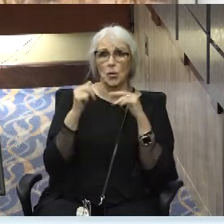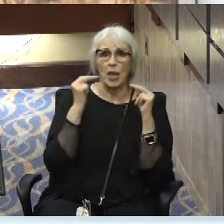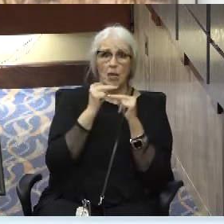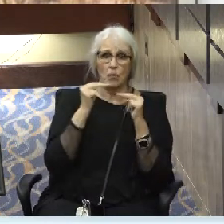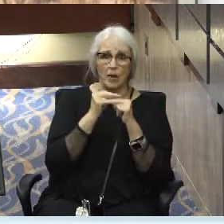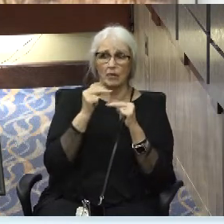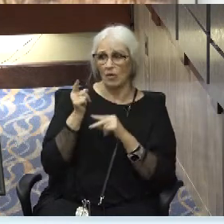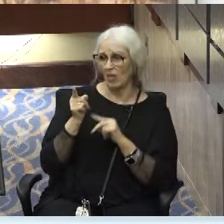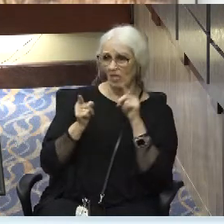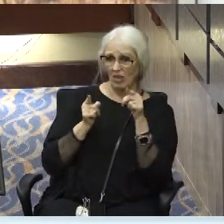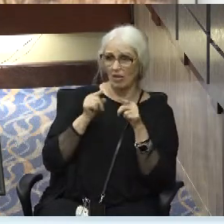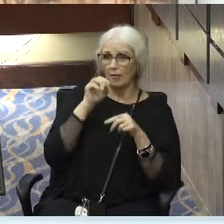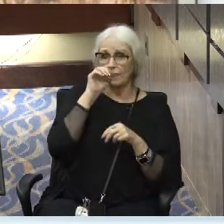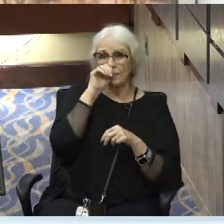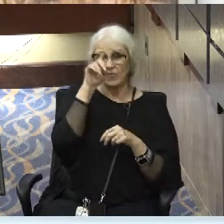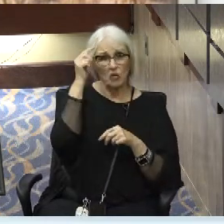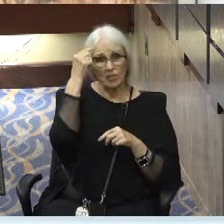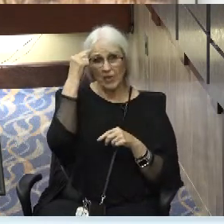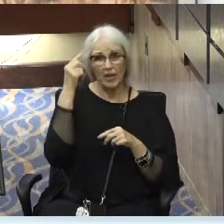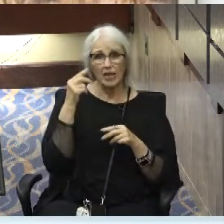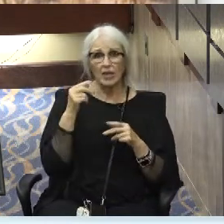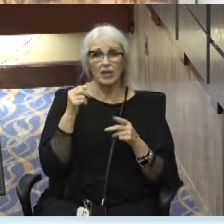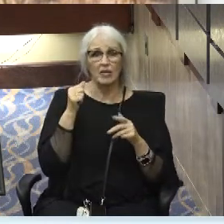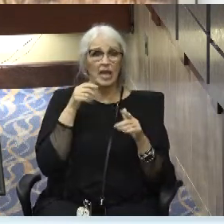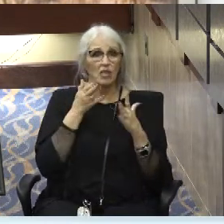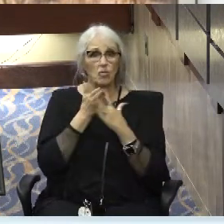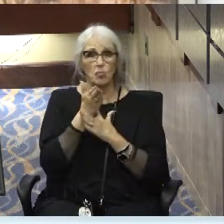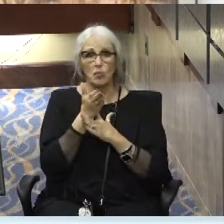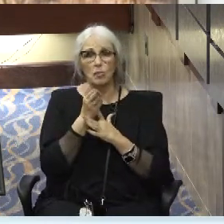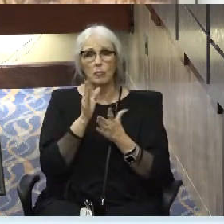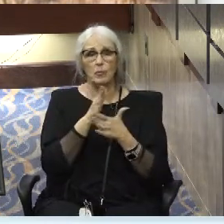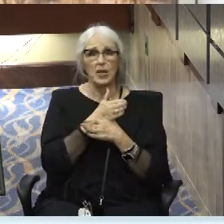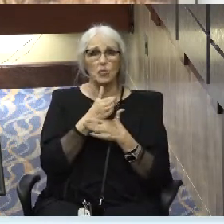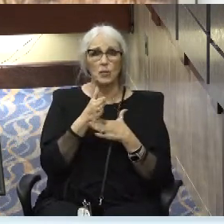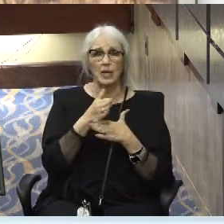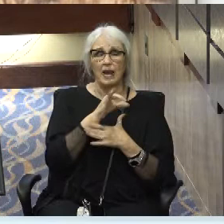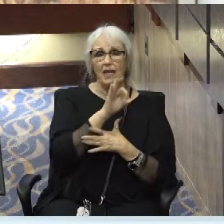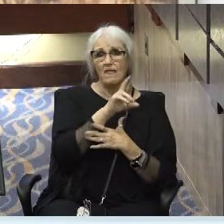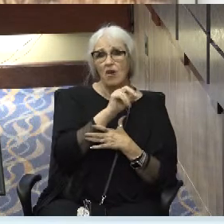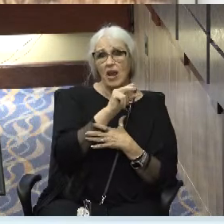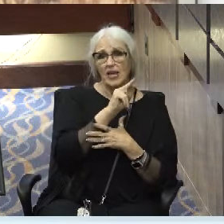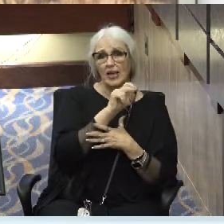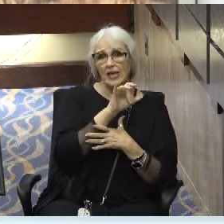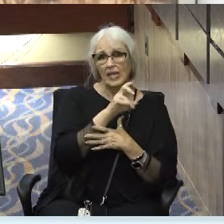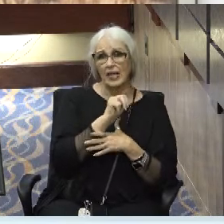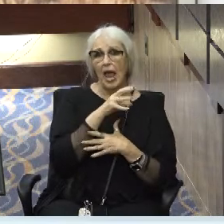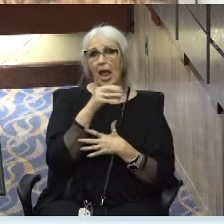can't get through either way for any block of University Parks between Franklin and the interstate?